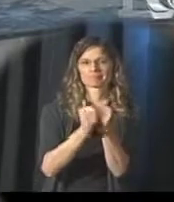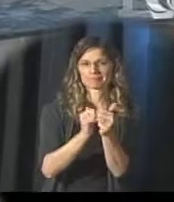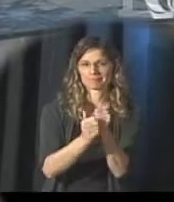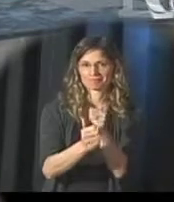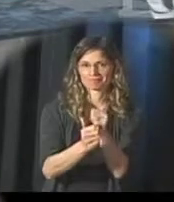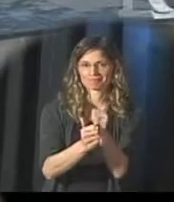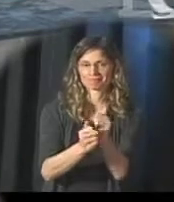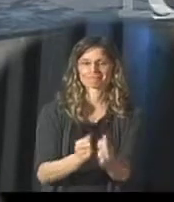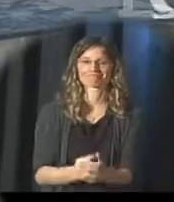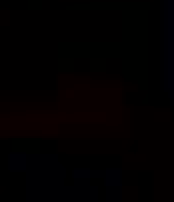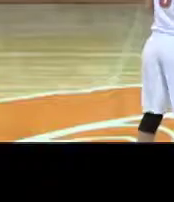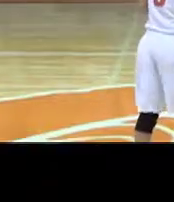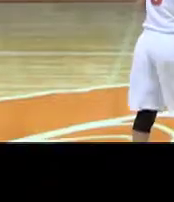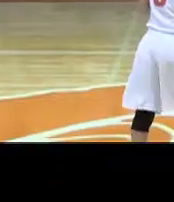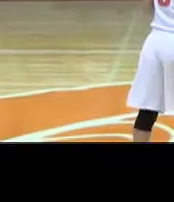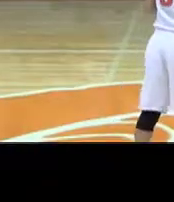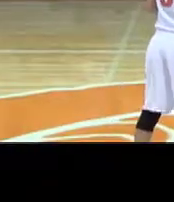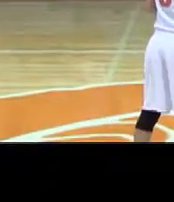Dawson